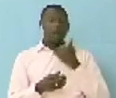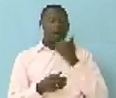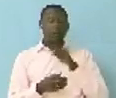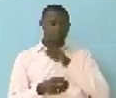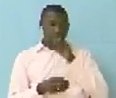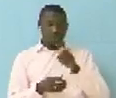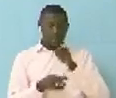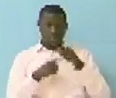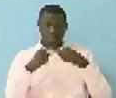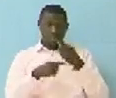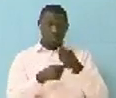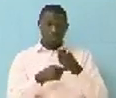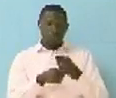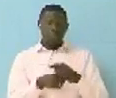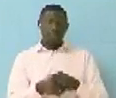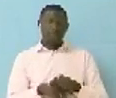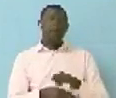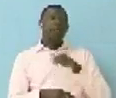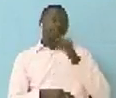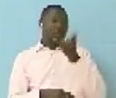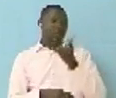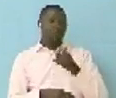Yes, in that process, yes.